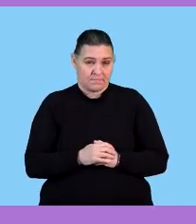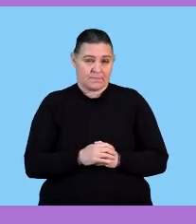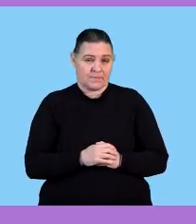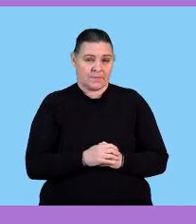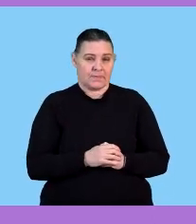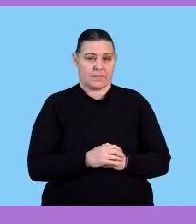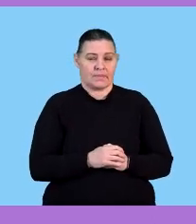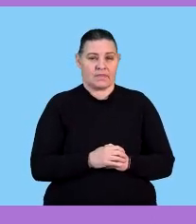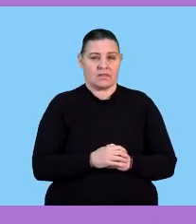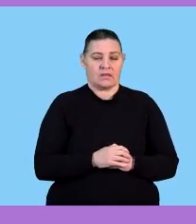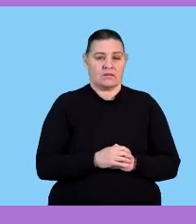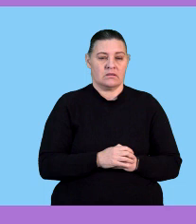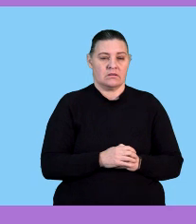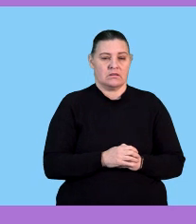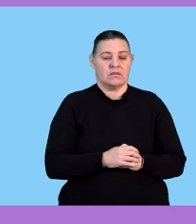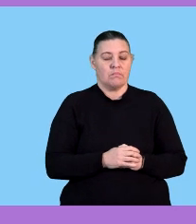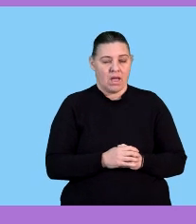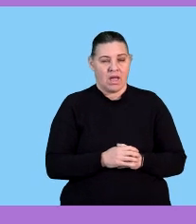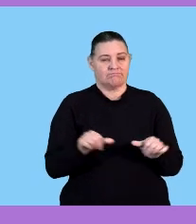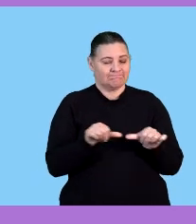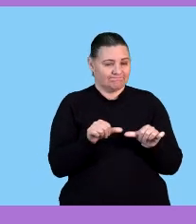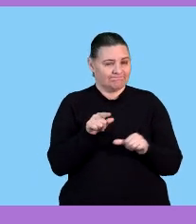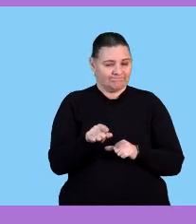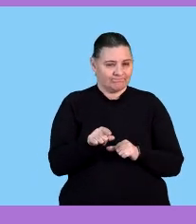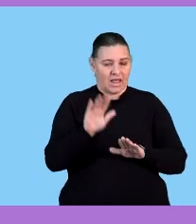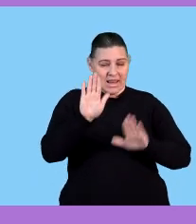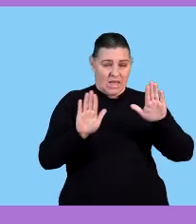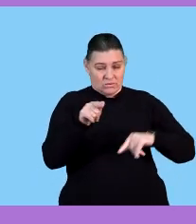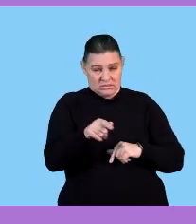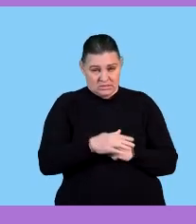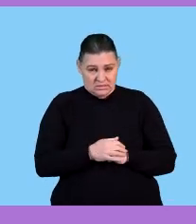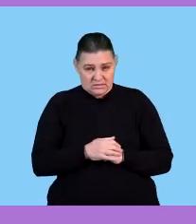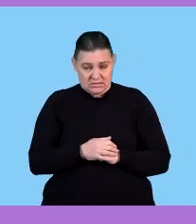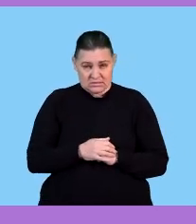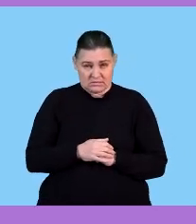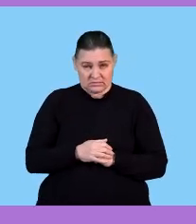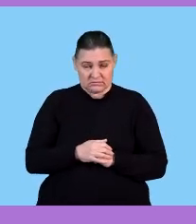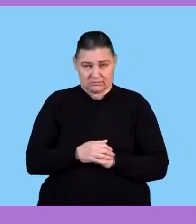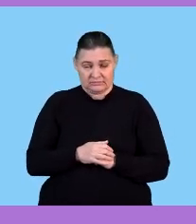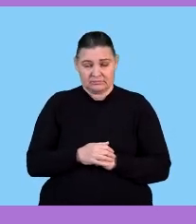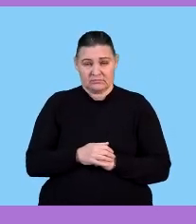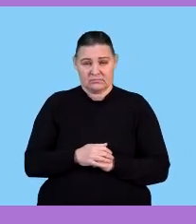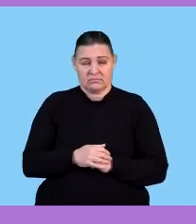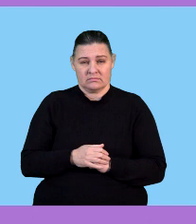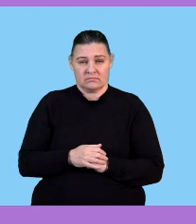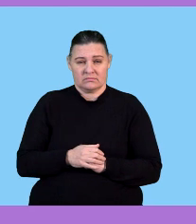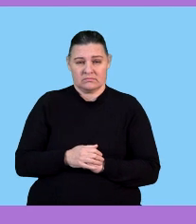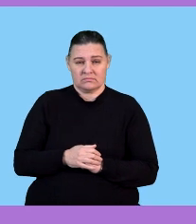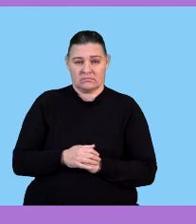if I measure that, that went there because that's the distance I measured on the layout, on the map. All right,